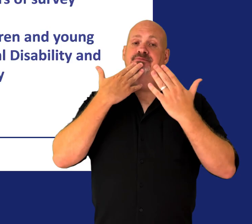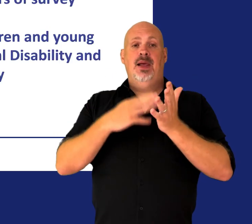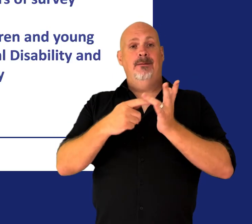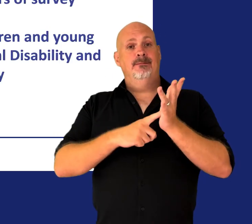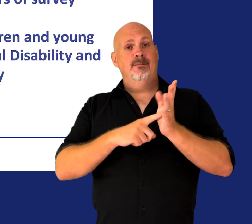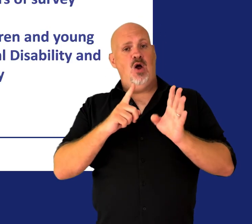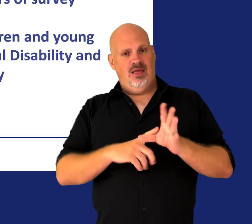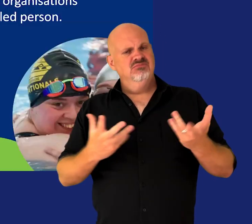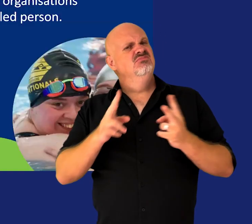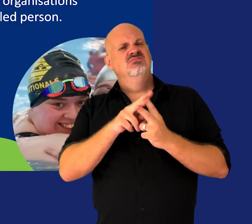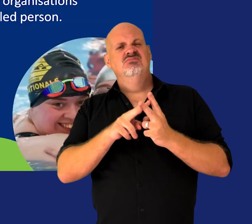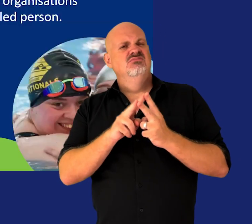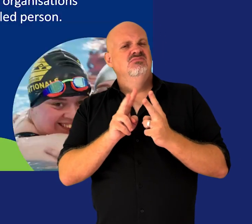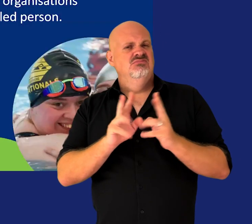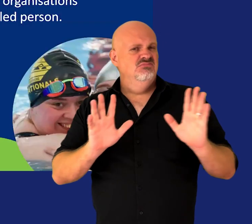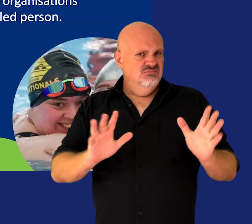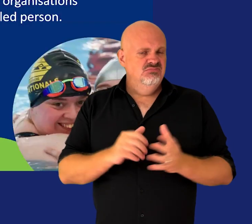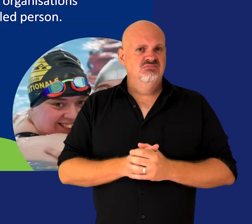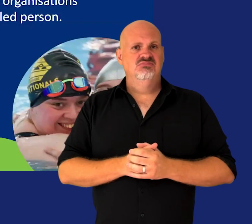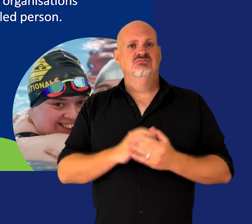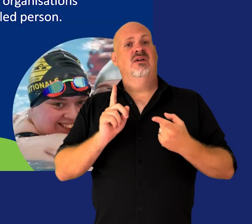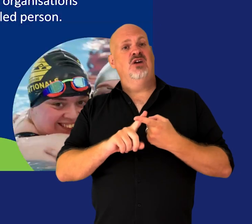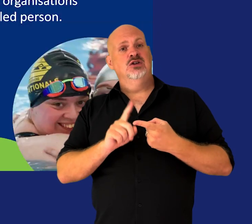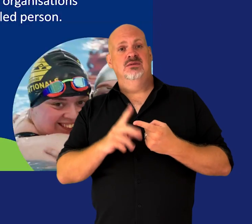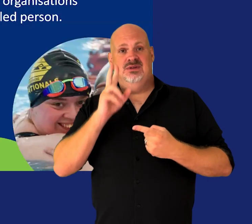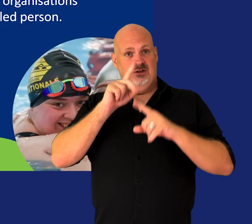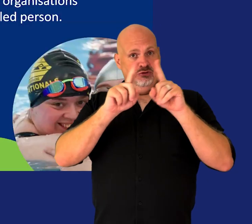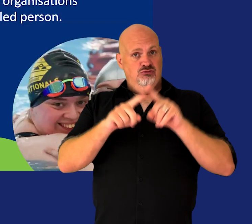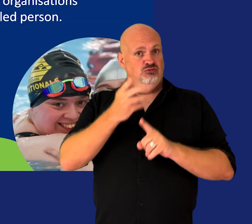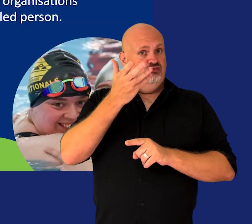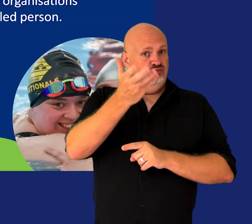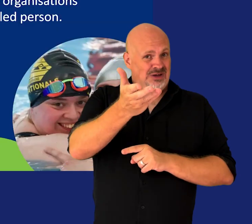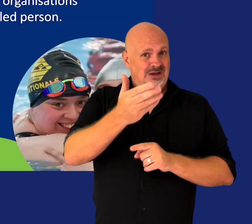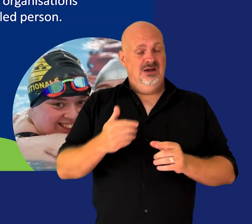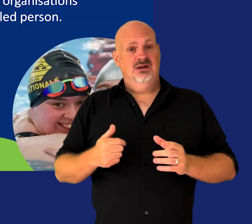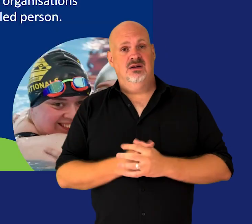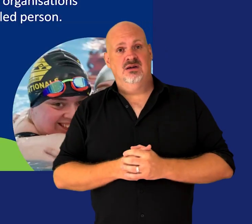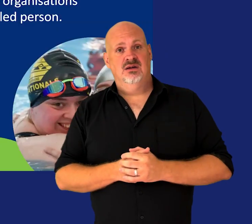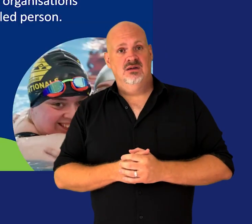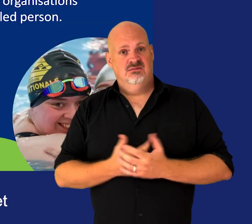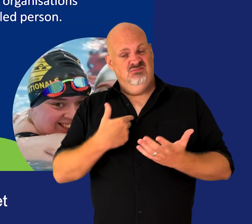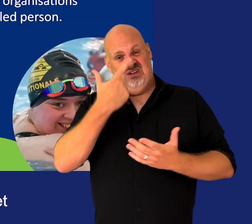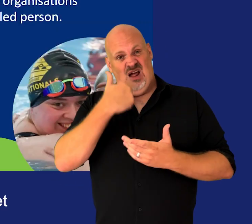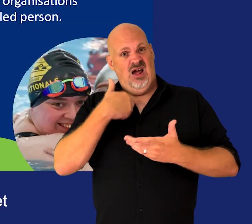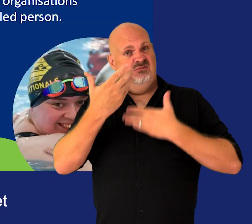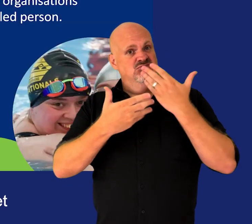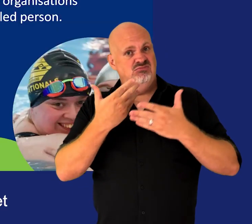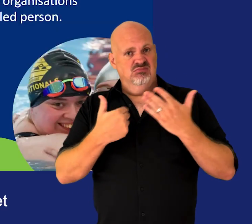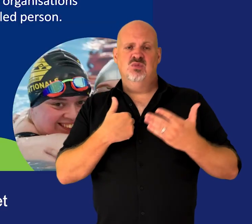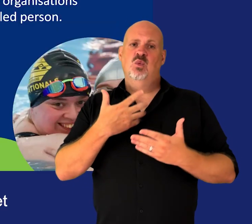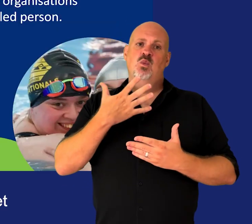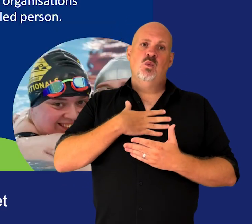Thanks, Molly. Just a couple of things from me. First, as you see on the screen there, and I can talk through